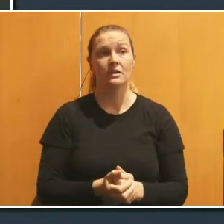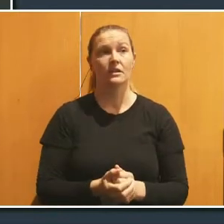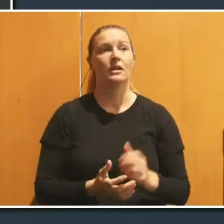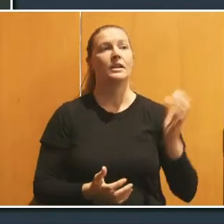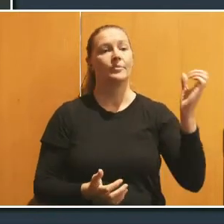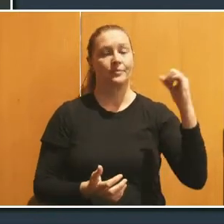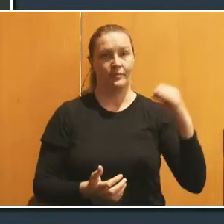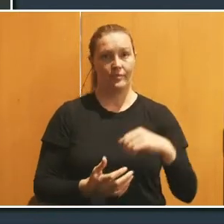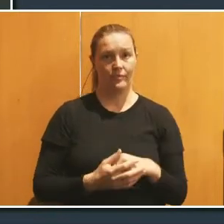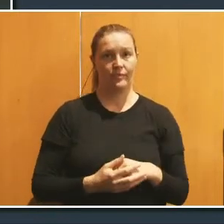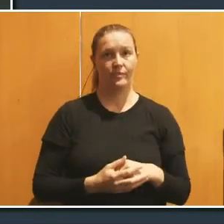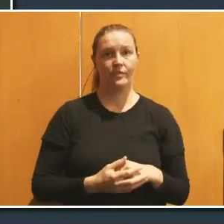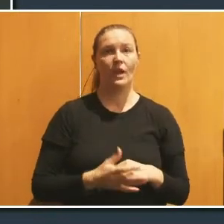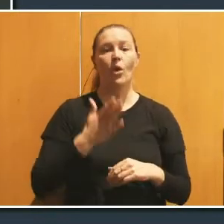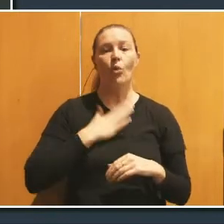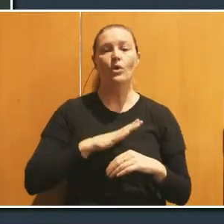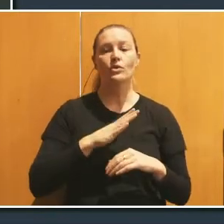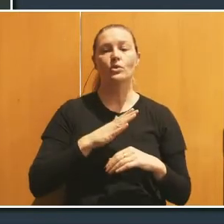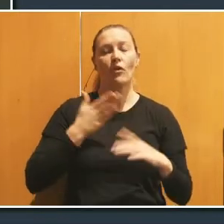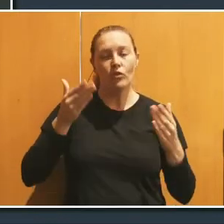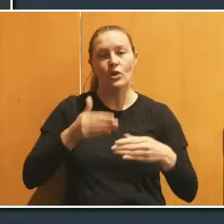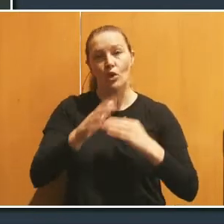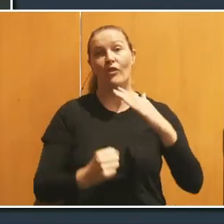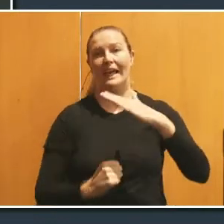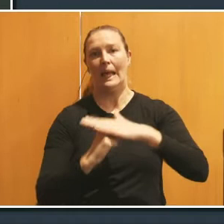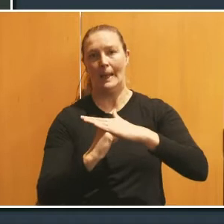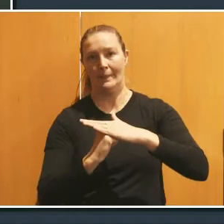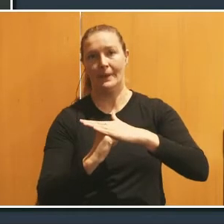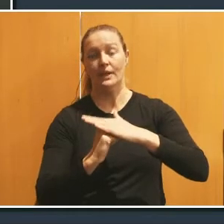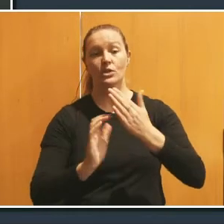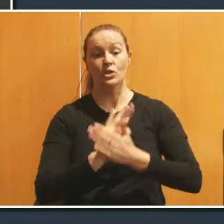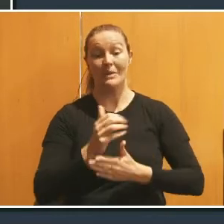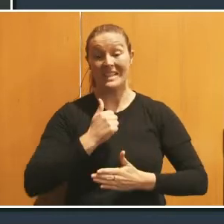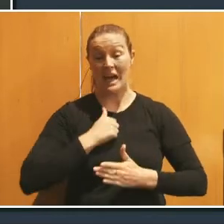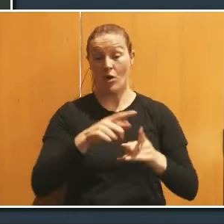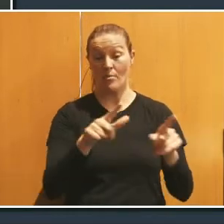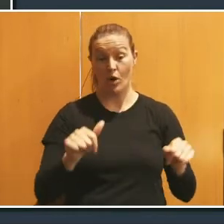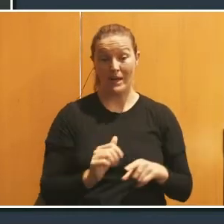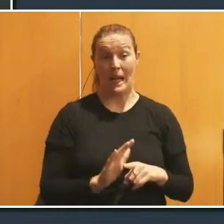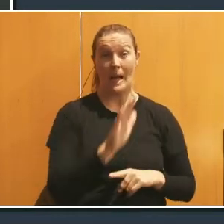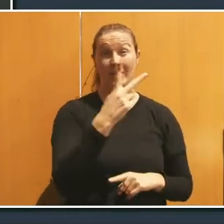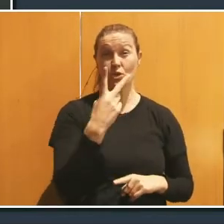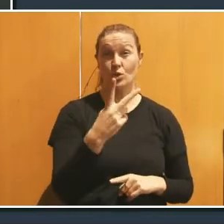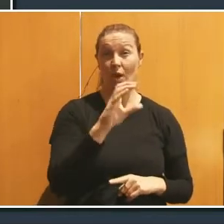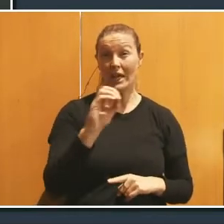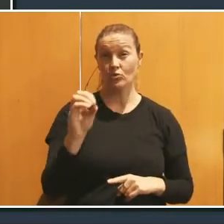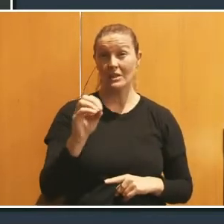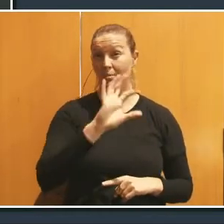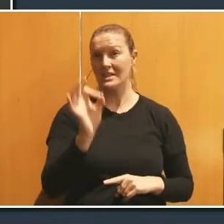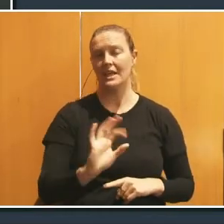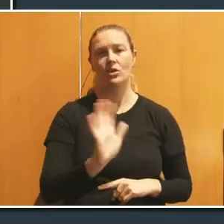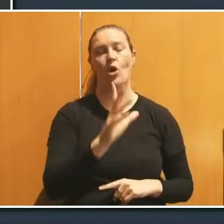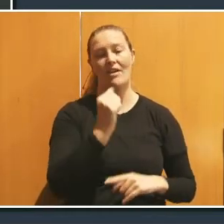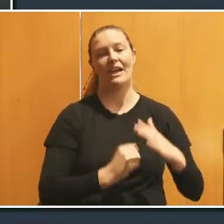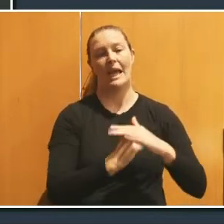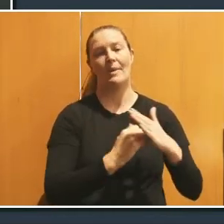push on the point of there being a cap to the increase. So rather than our property going up 200%, there is obviously a cap to say, okay, 10%.